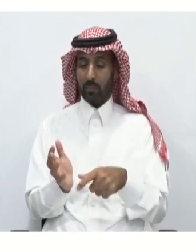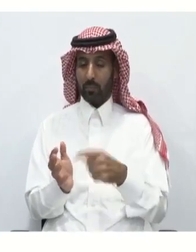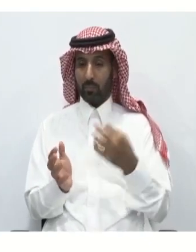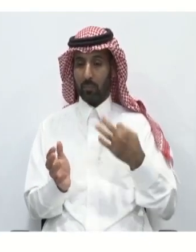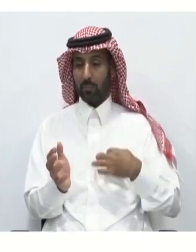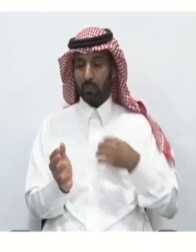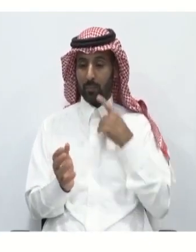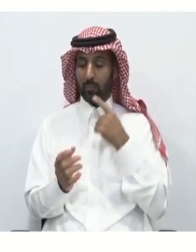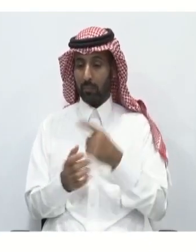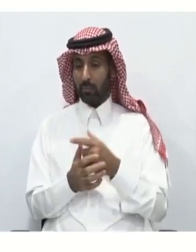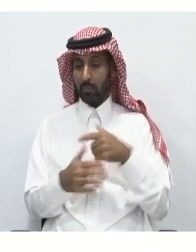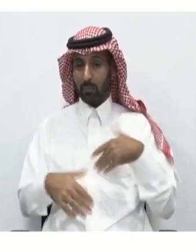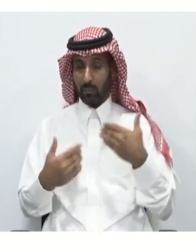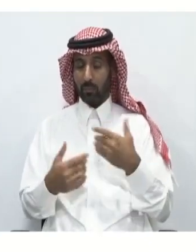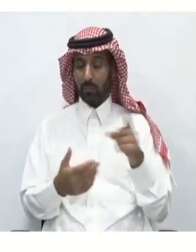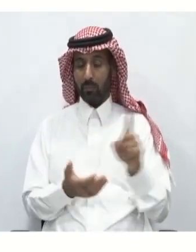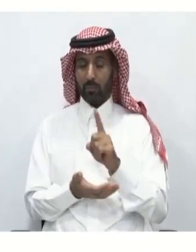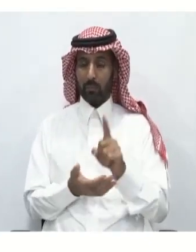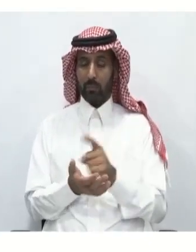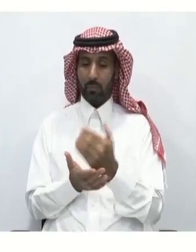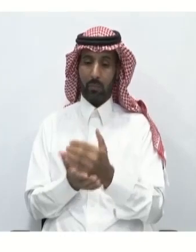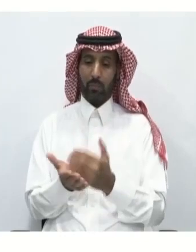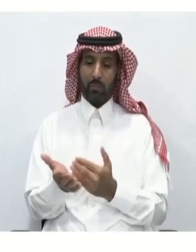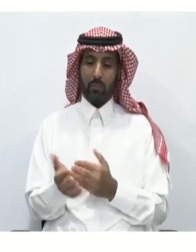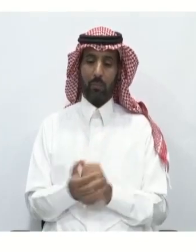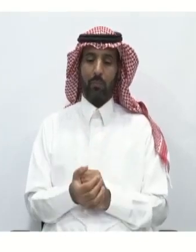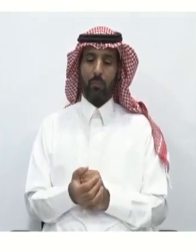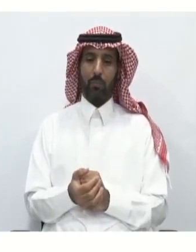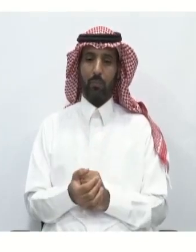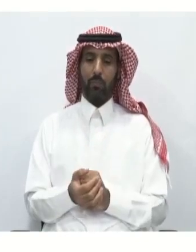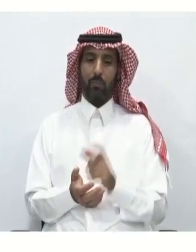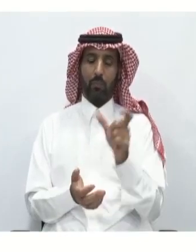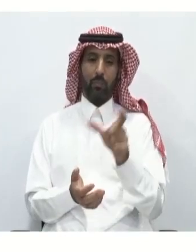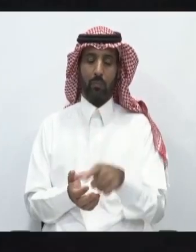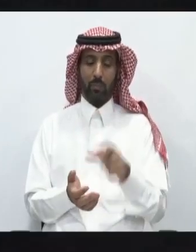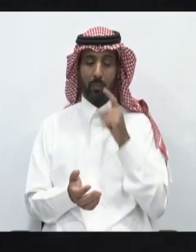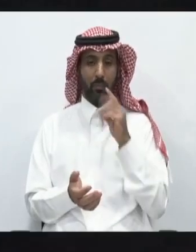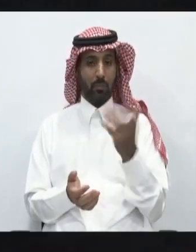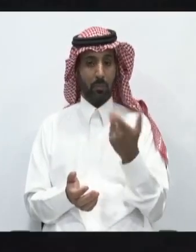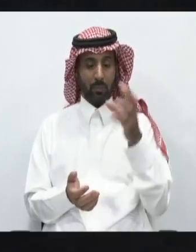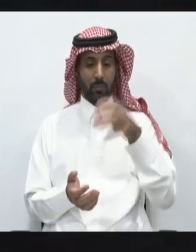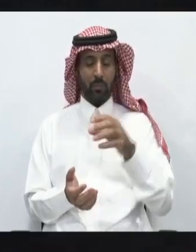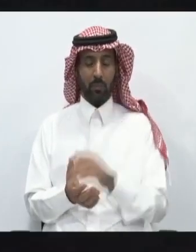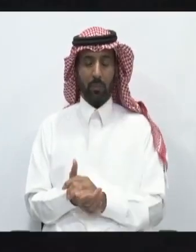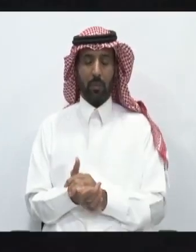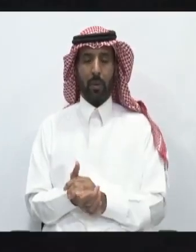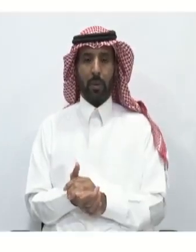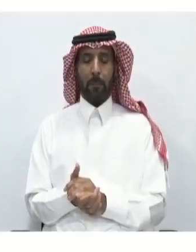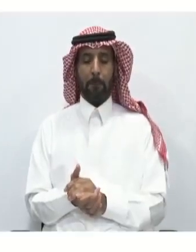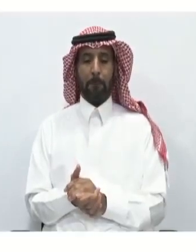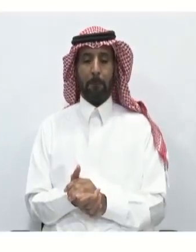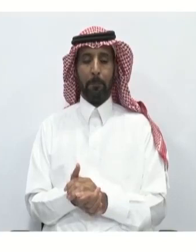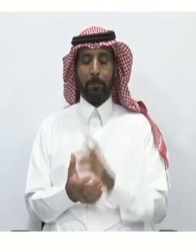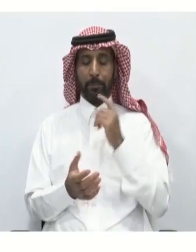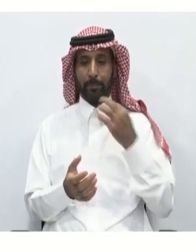benefits of ecotourism. To make notes about the characteristics, the features of ecotourism, and